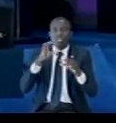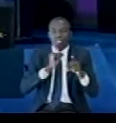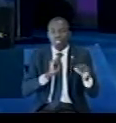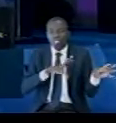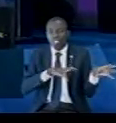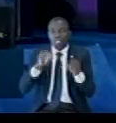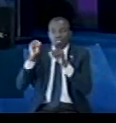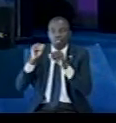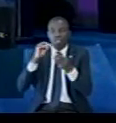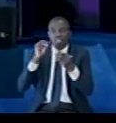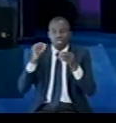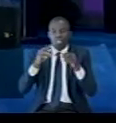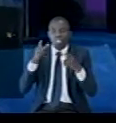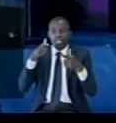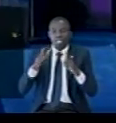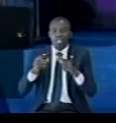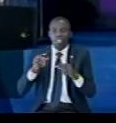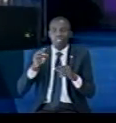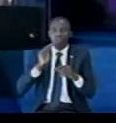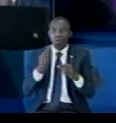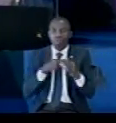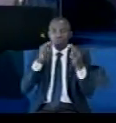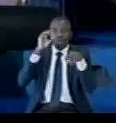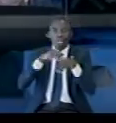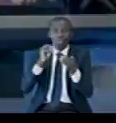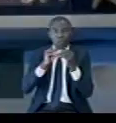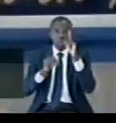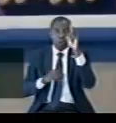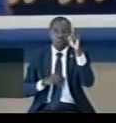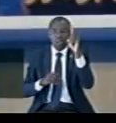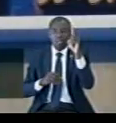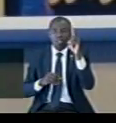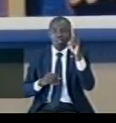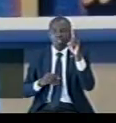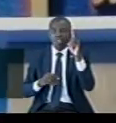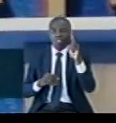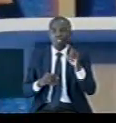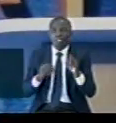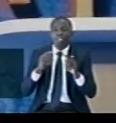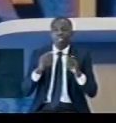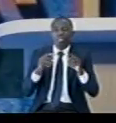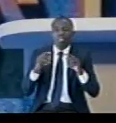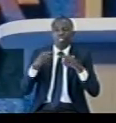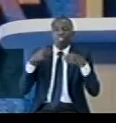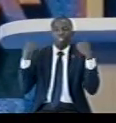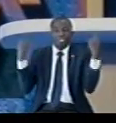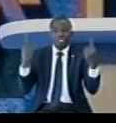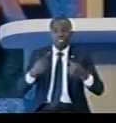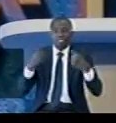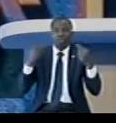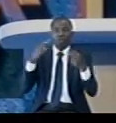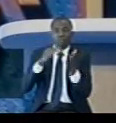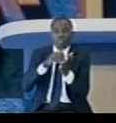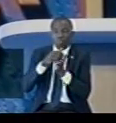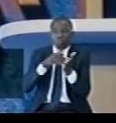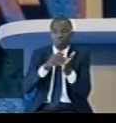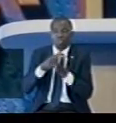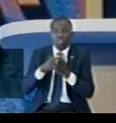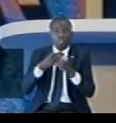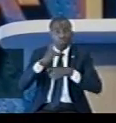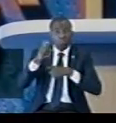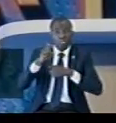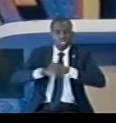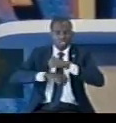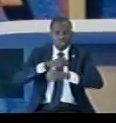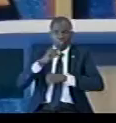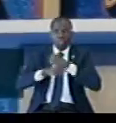look at number one here. Number one, the transgressions of the weak, wounded,